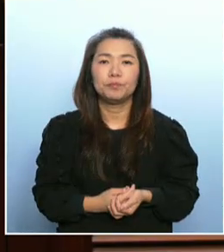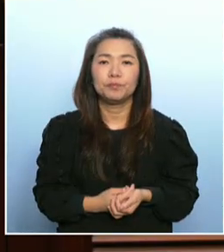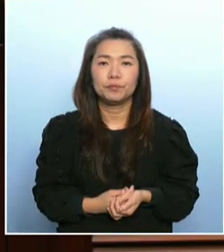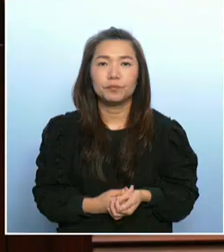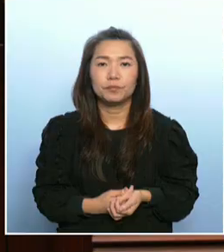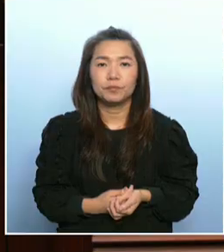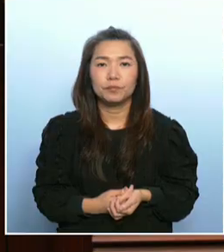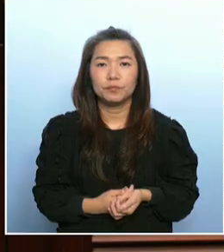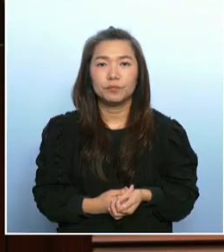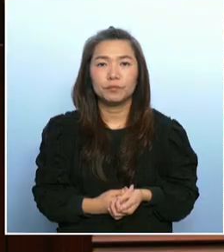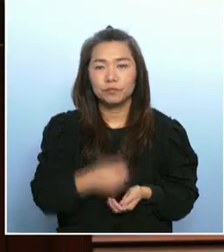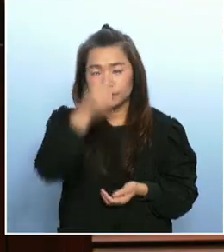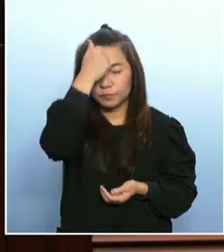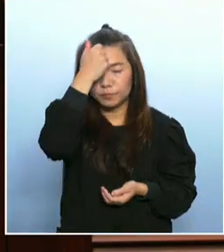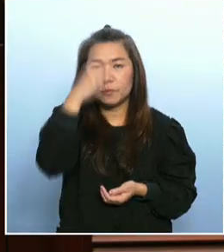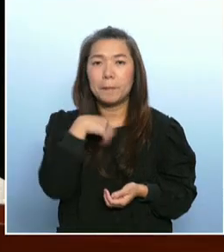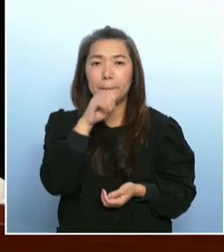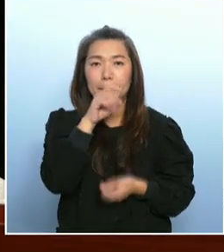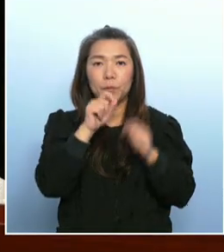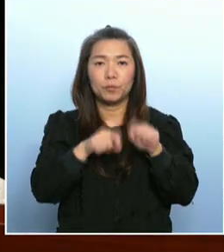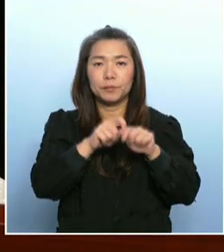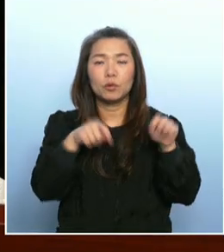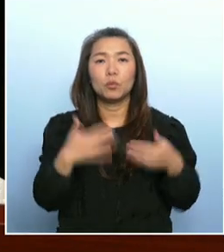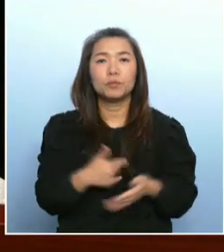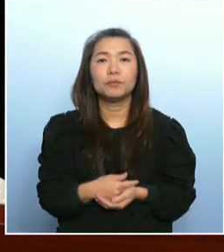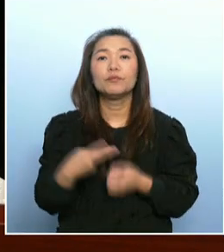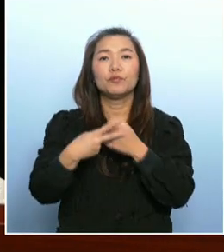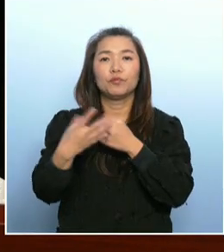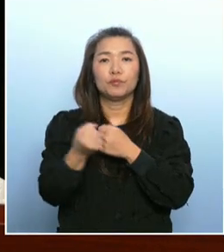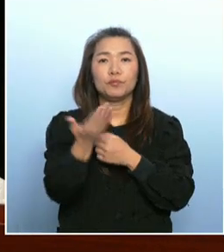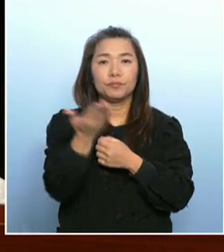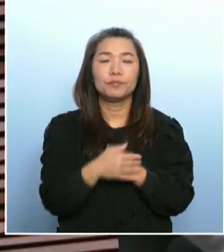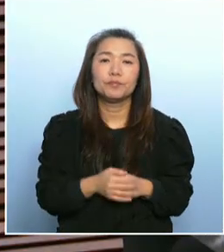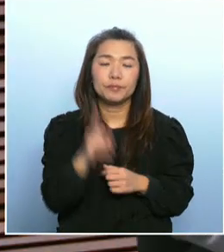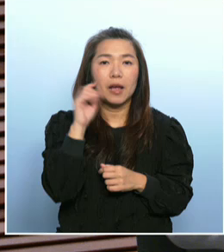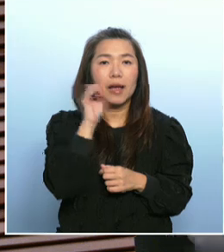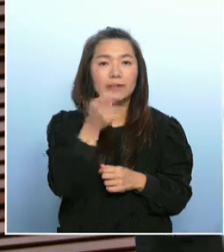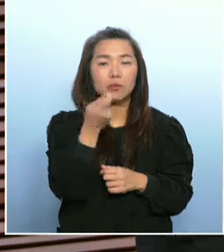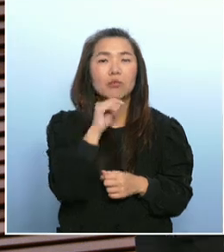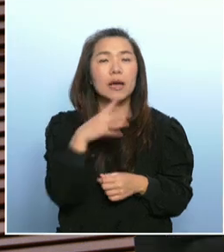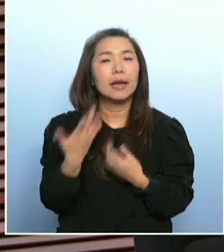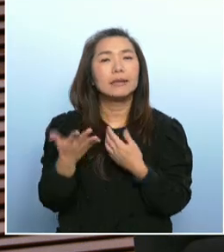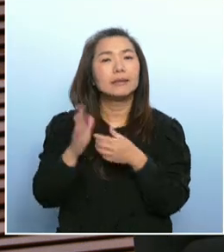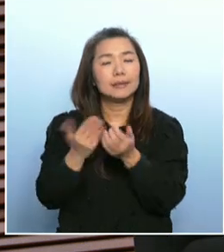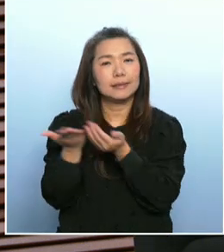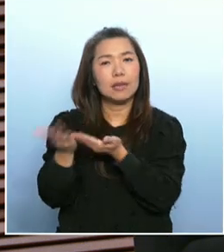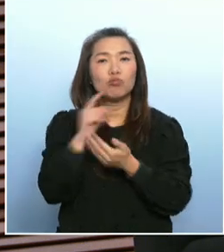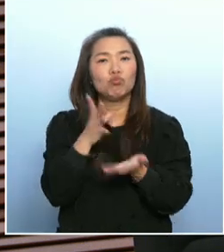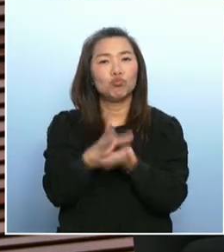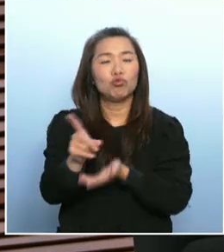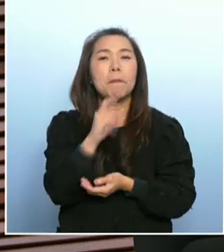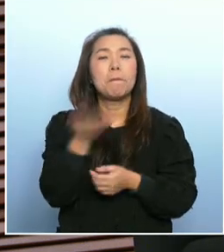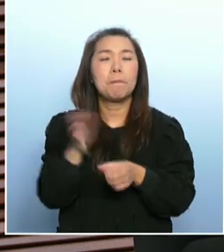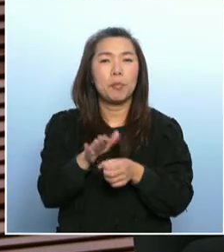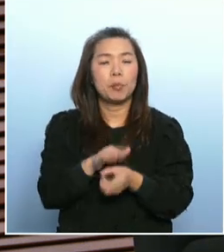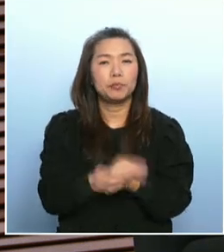so that we can offer the government some advice. Thank you. Undersecretary. Madam Chair, I will ask